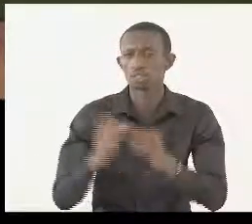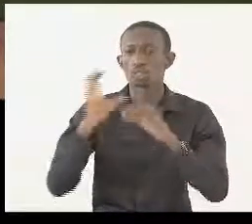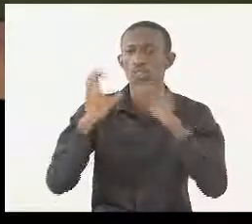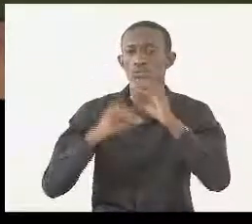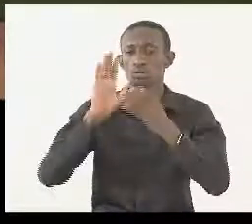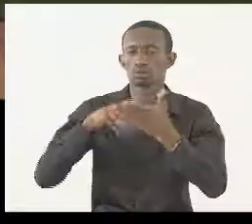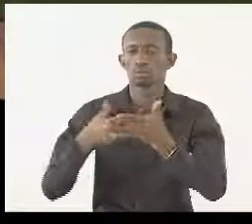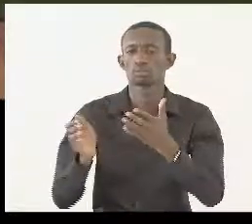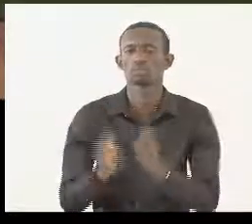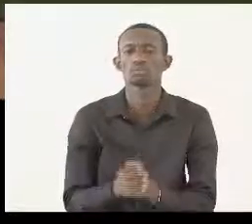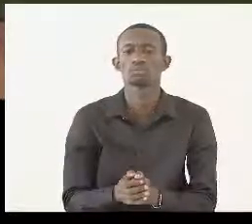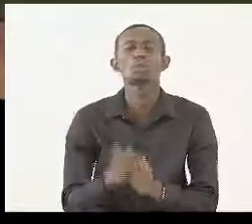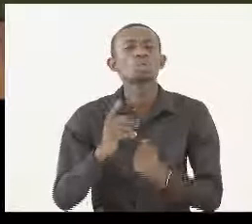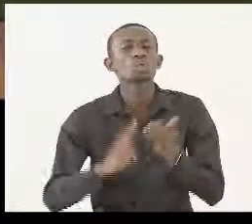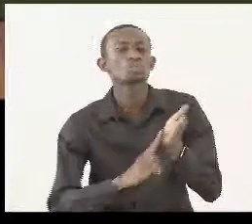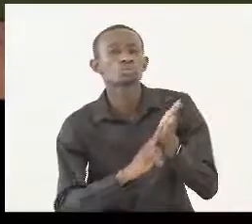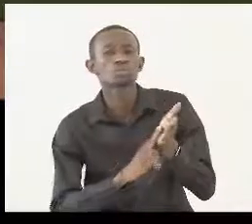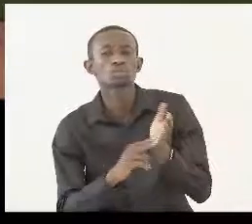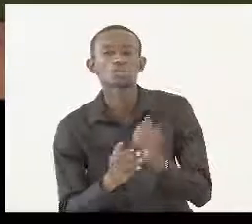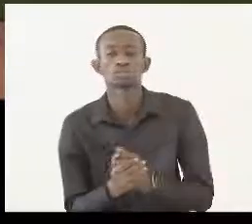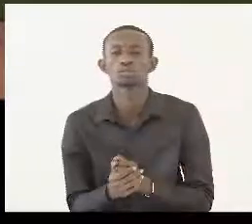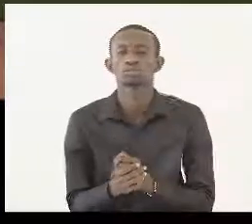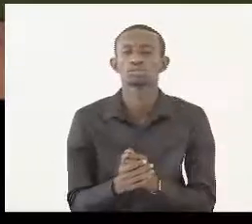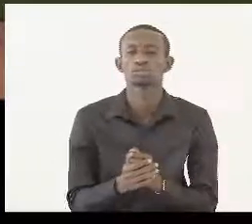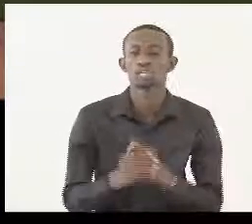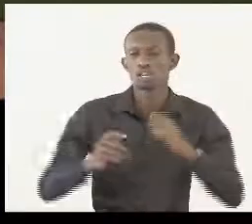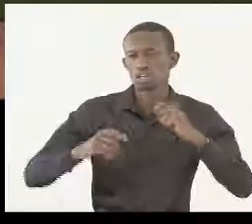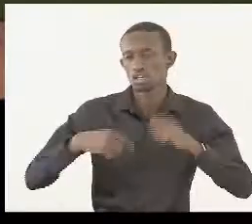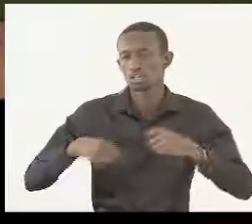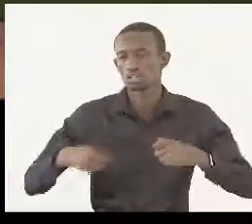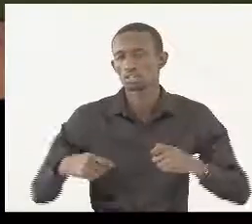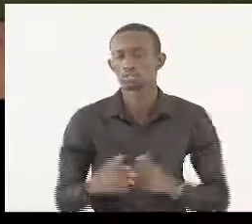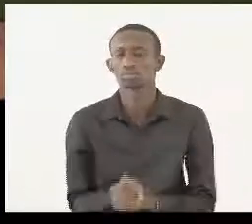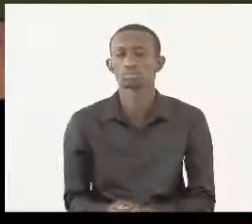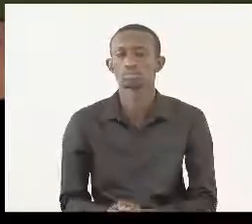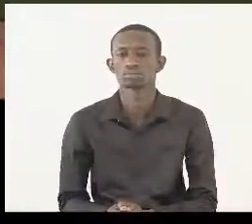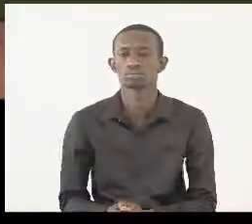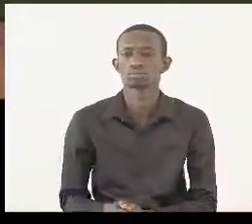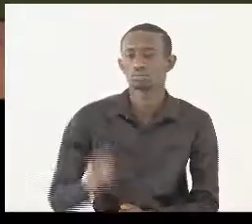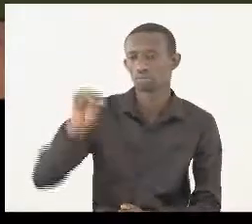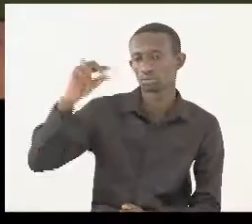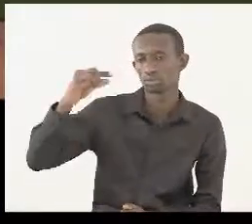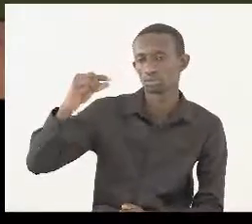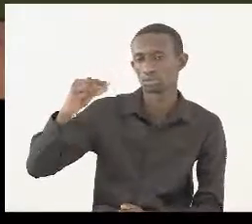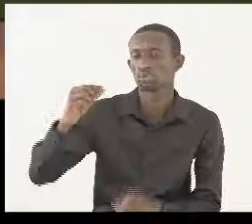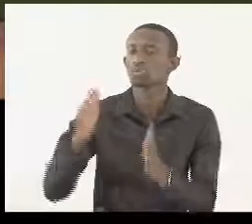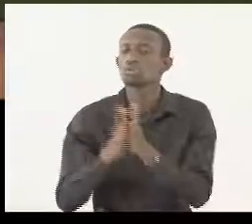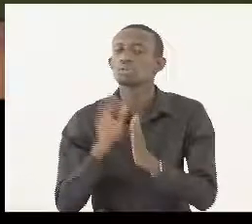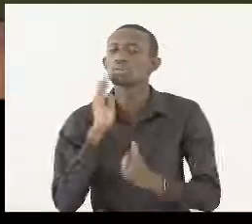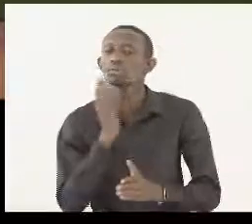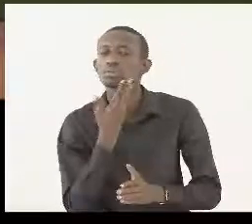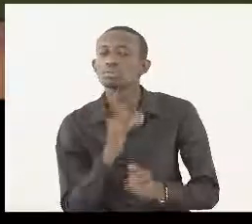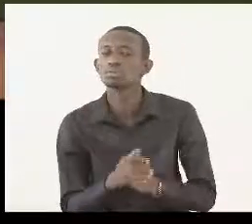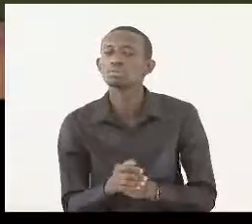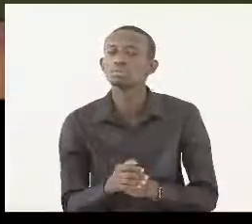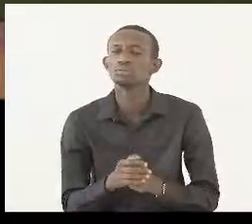We used a reaction, and that was a practical. We used a reaction of magnesium with water as